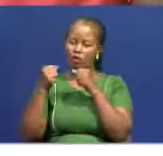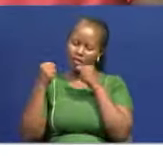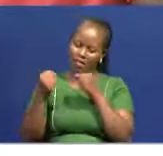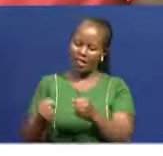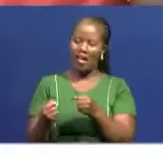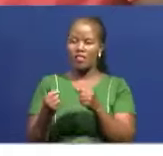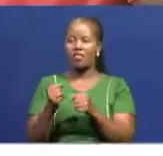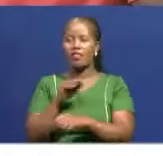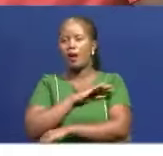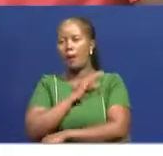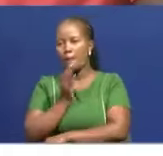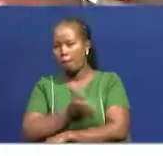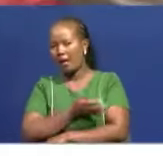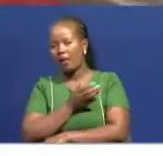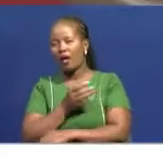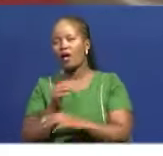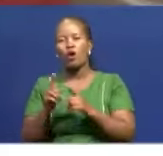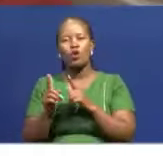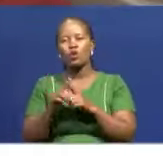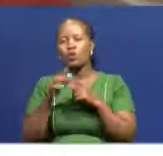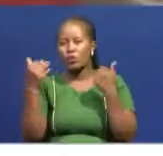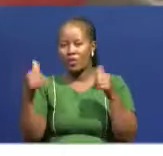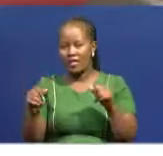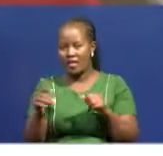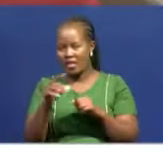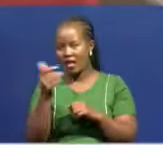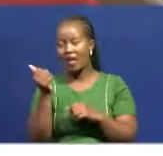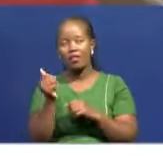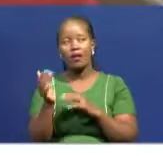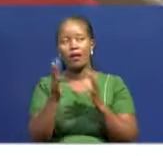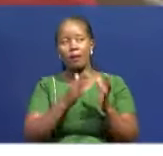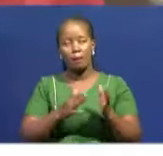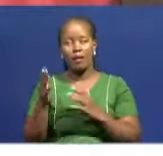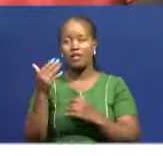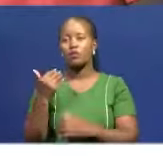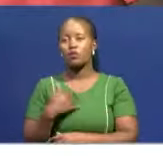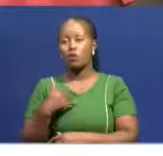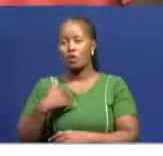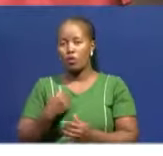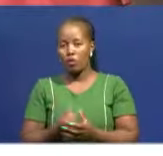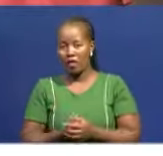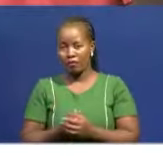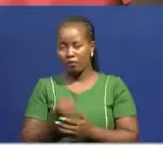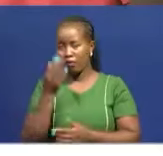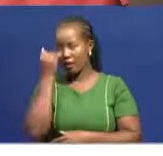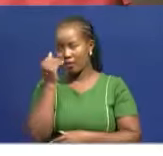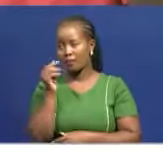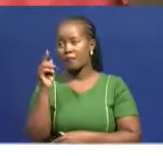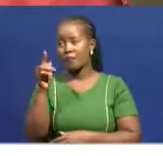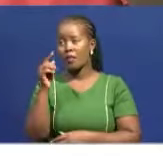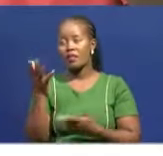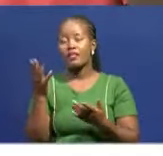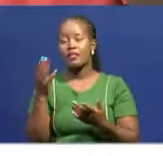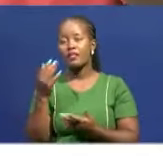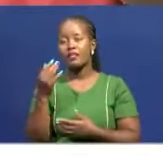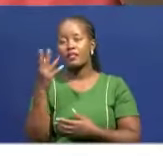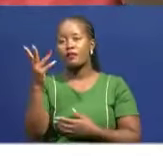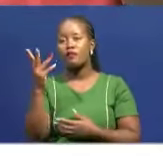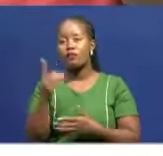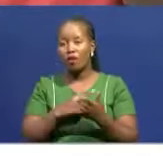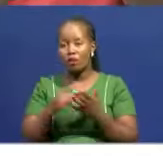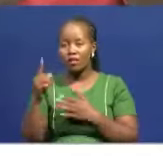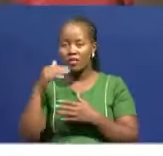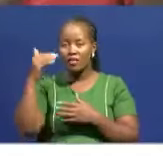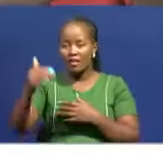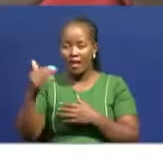power, and whatever gains that you've made. So making any meaningful gains, because this is a very intense tournament. It's 4 weeks, every weekend,